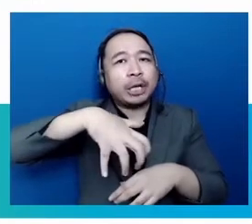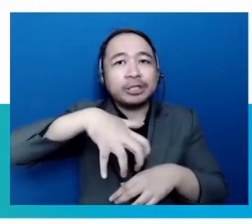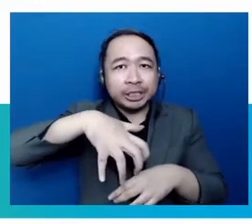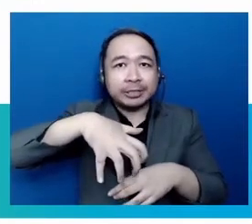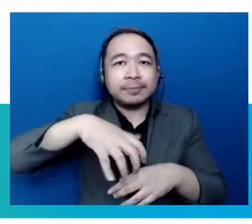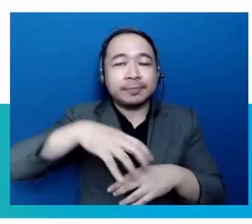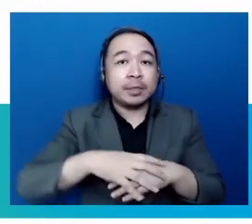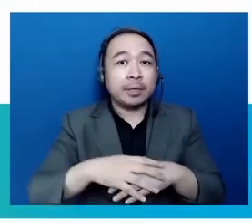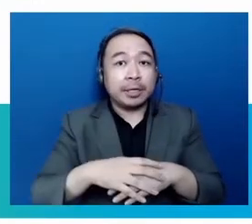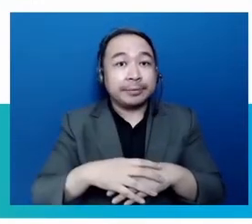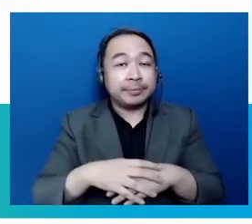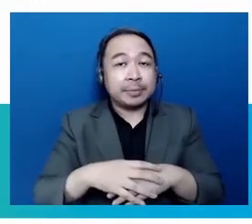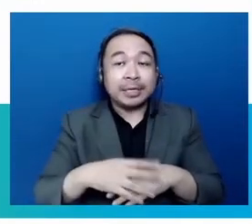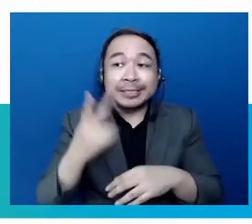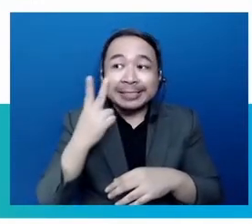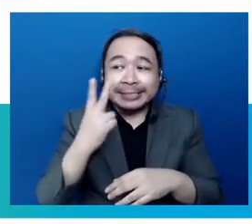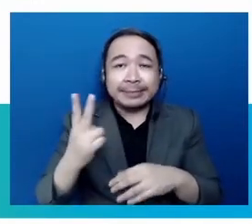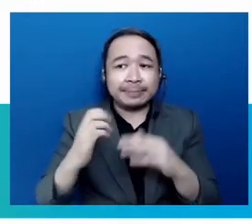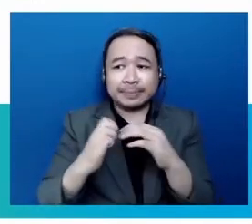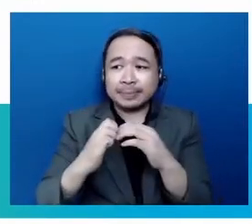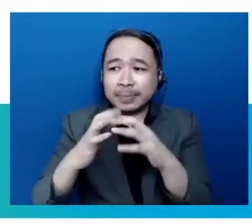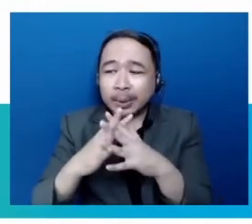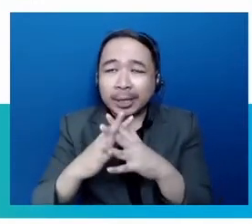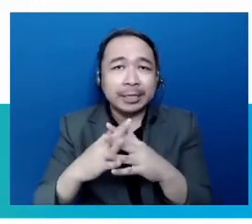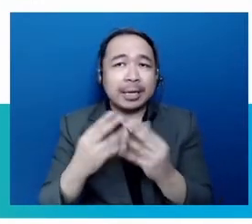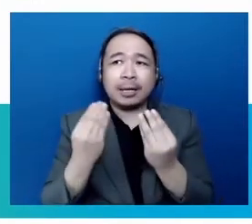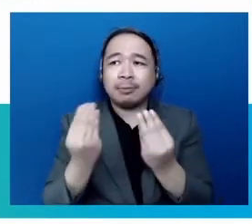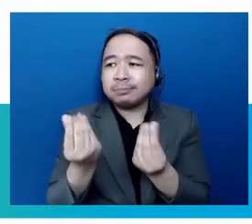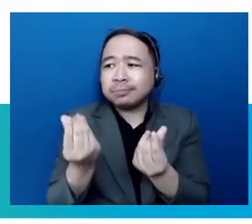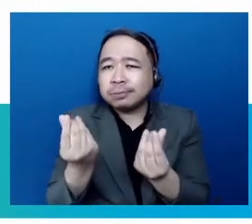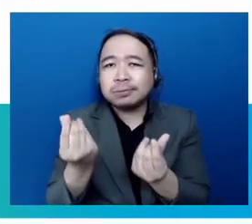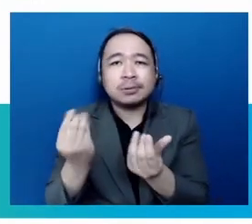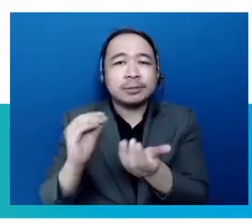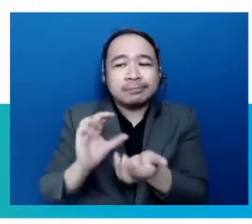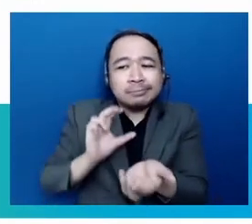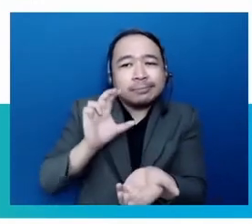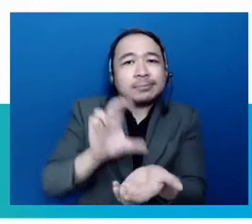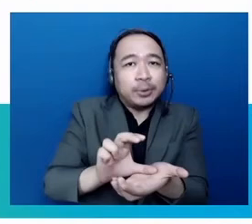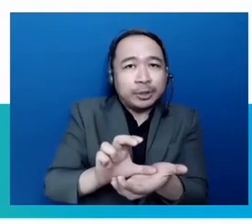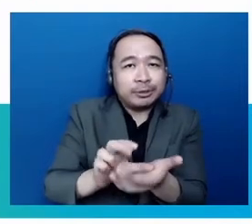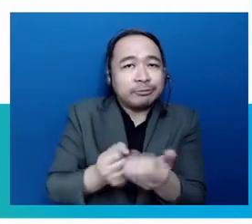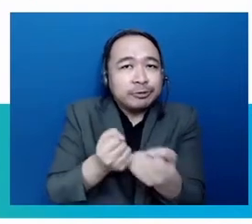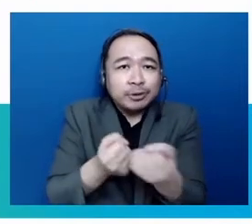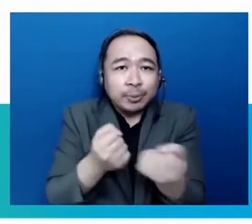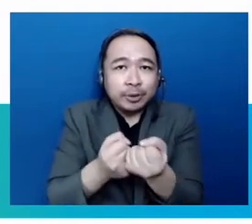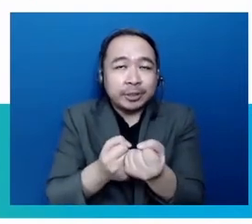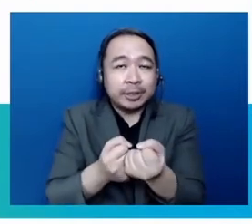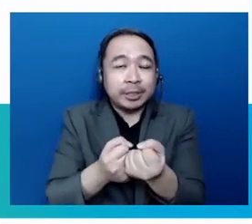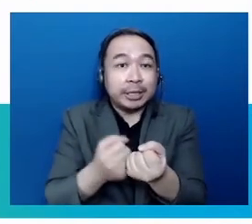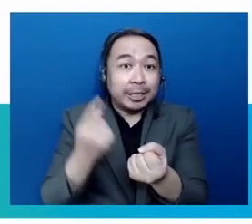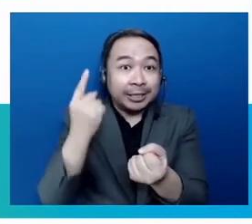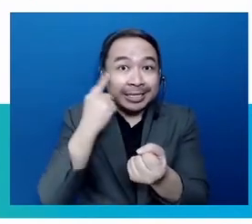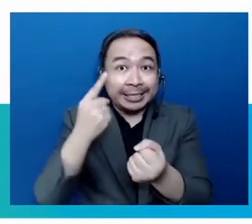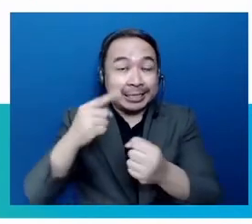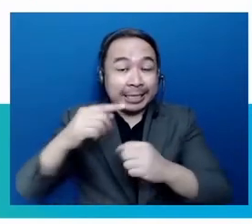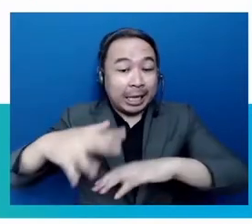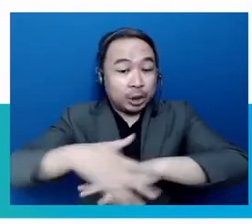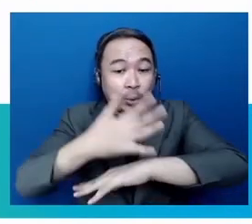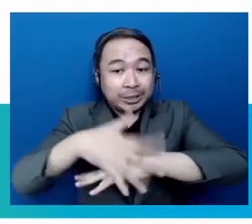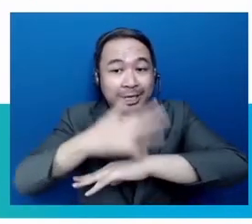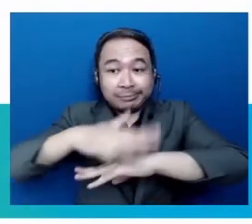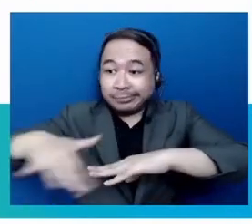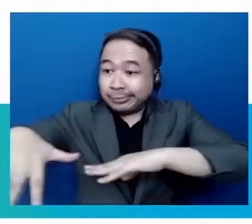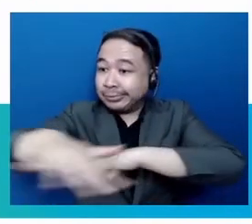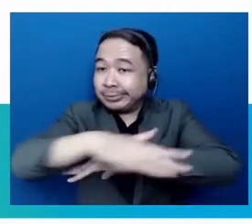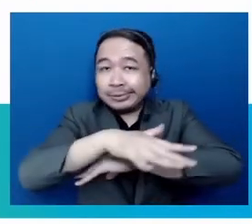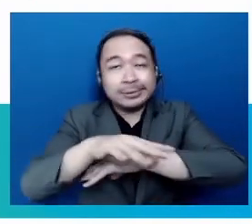at recovery, when we are looking at investments and actions, let us please not only think about the coastal communities, but